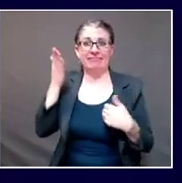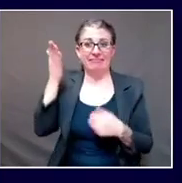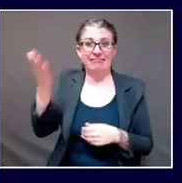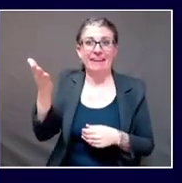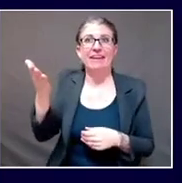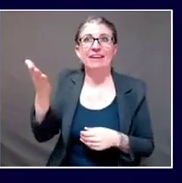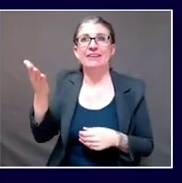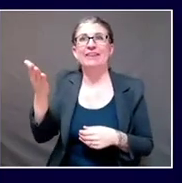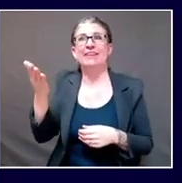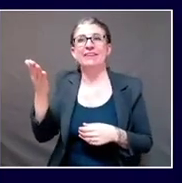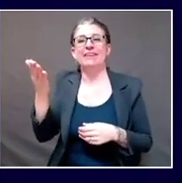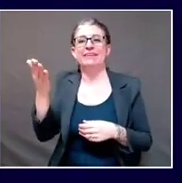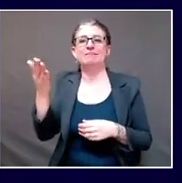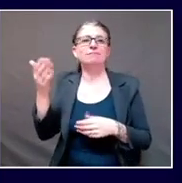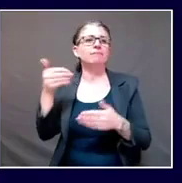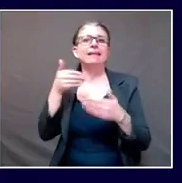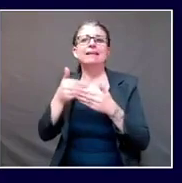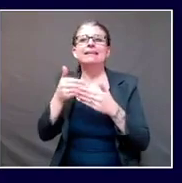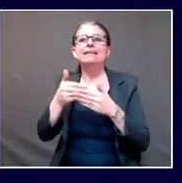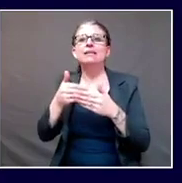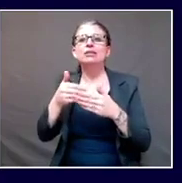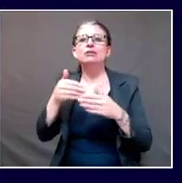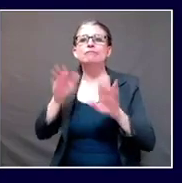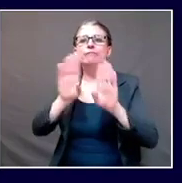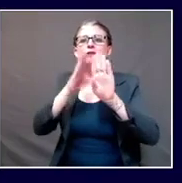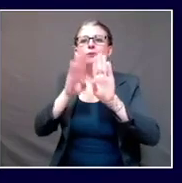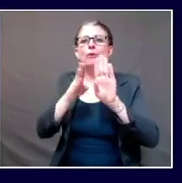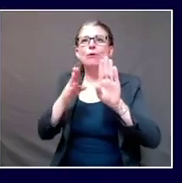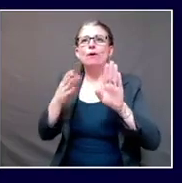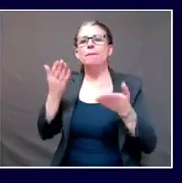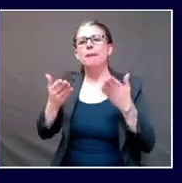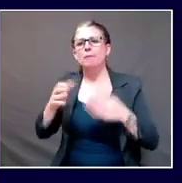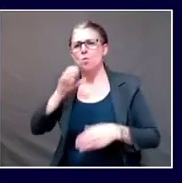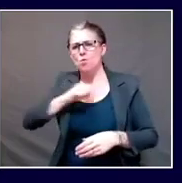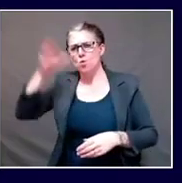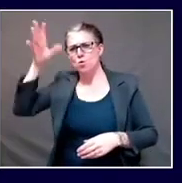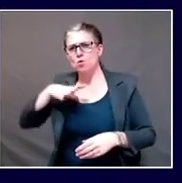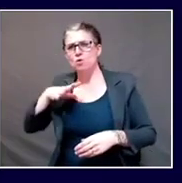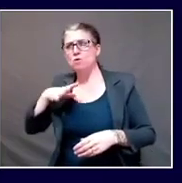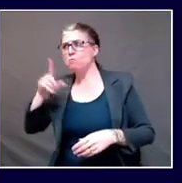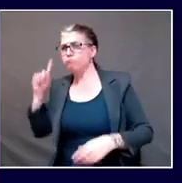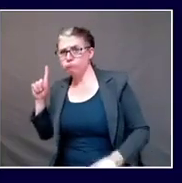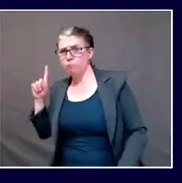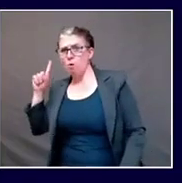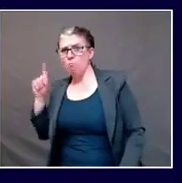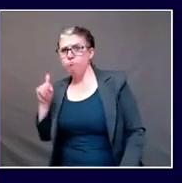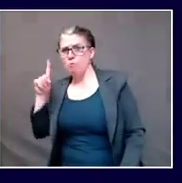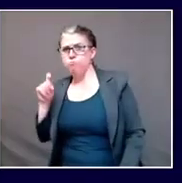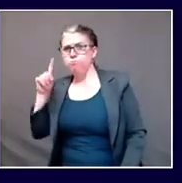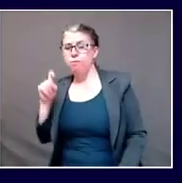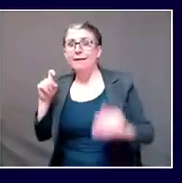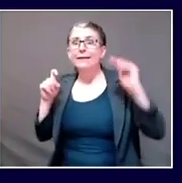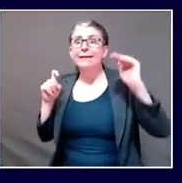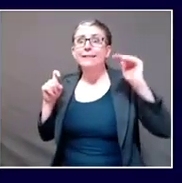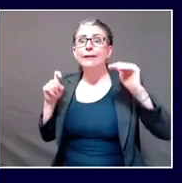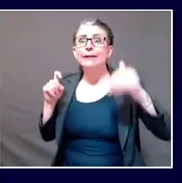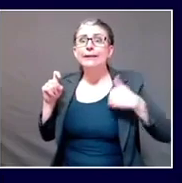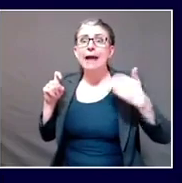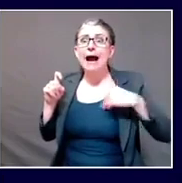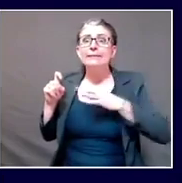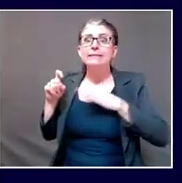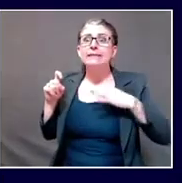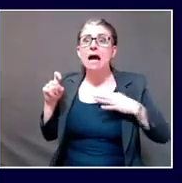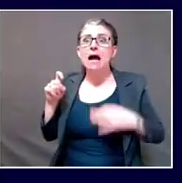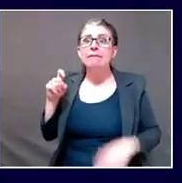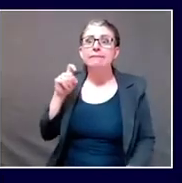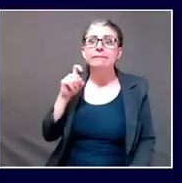it. And what's the, the approach and the message that you are giving to these, these stores and shops and how to deal with somebody who, uh, doesn't want to wear the mask